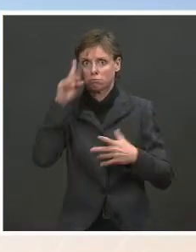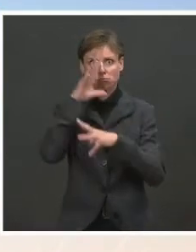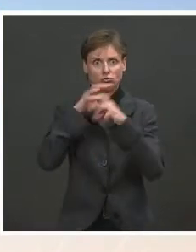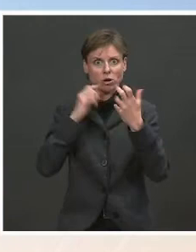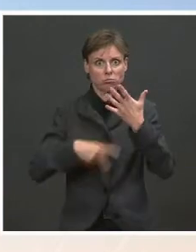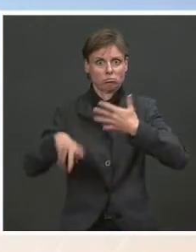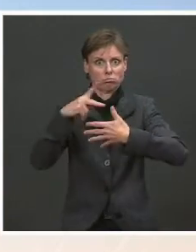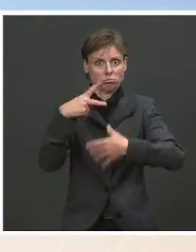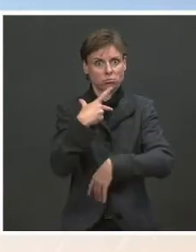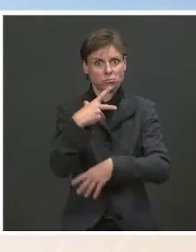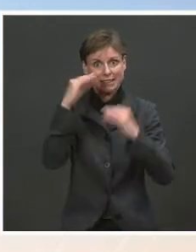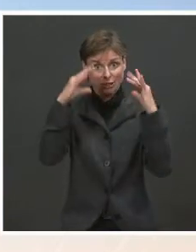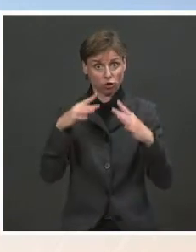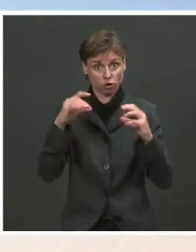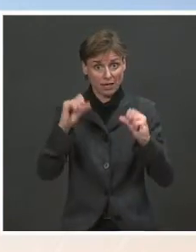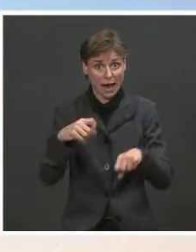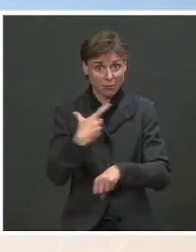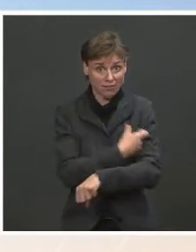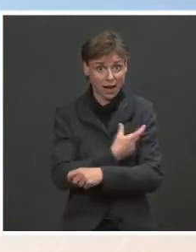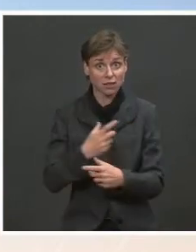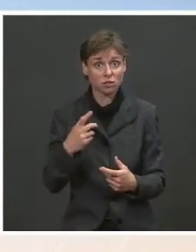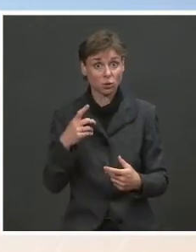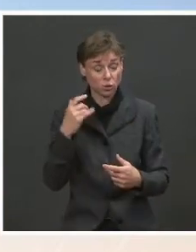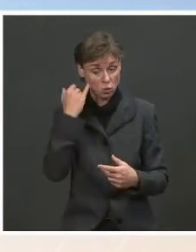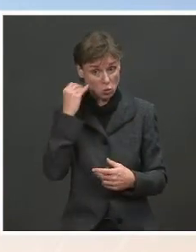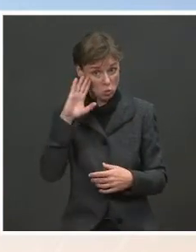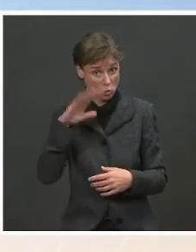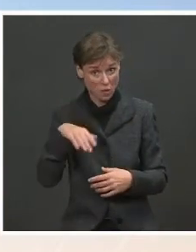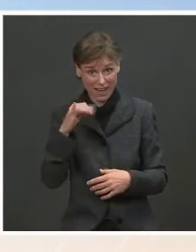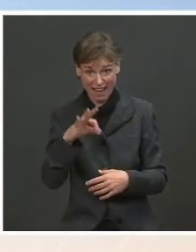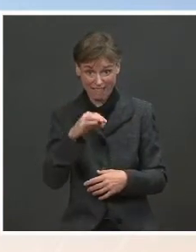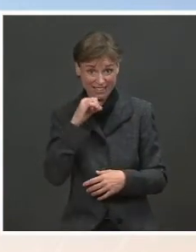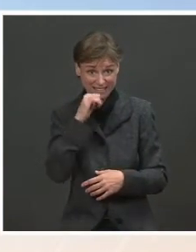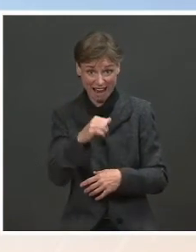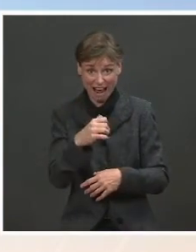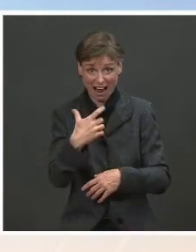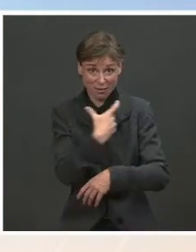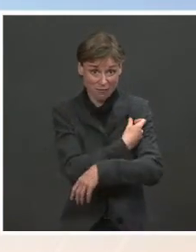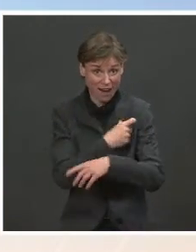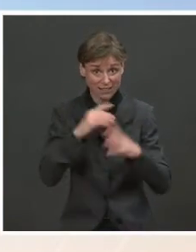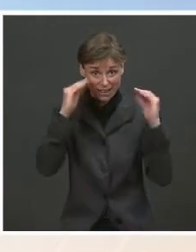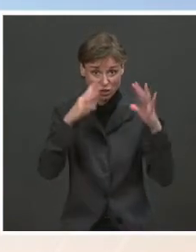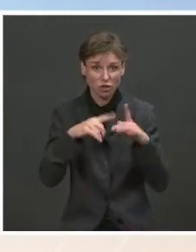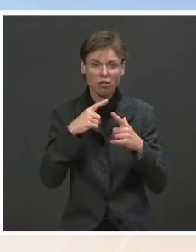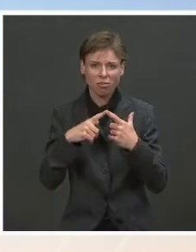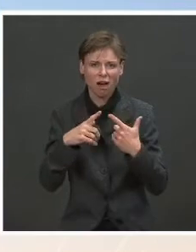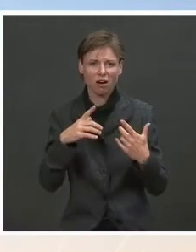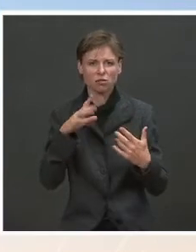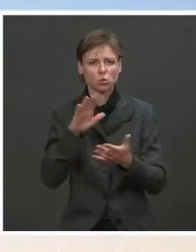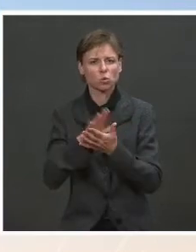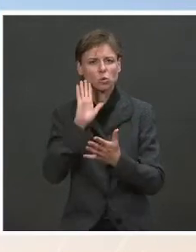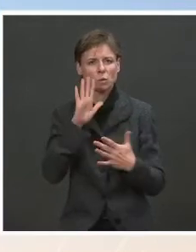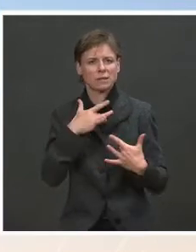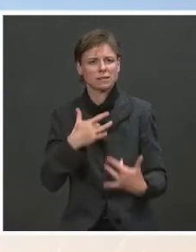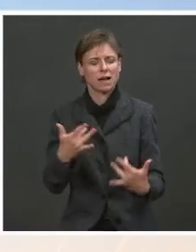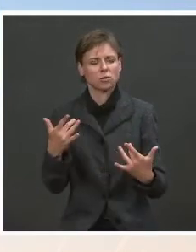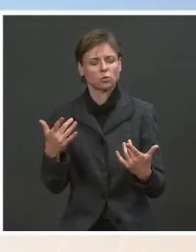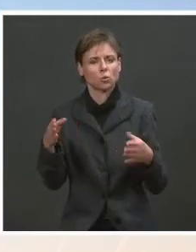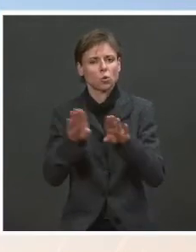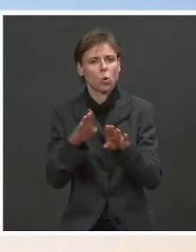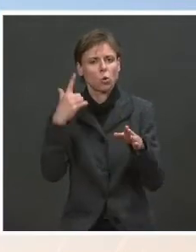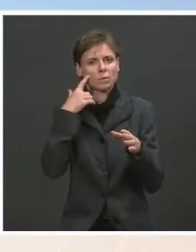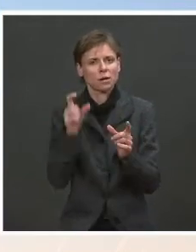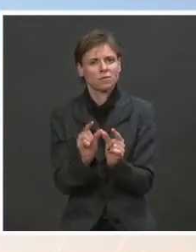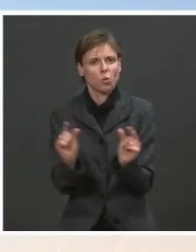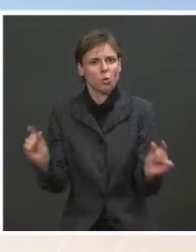that's not the case, it's more likely that schools will close due to quarantining. Can I ask you about the money quickly? We know that you said $122 billion will be given